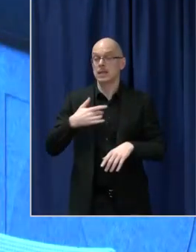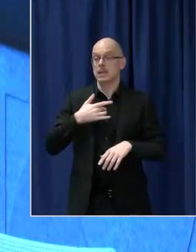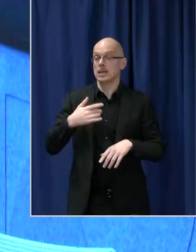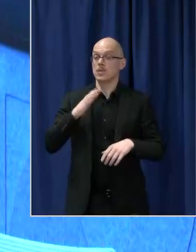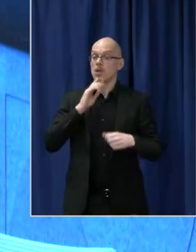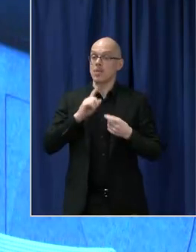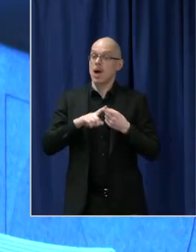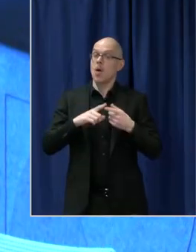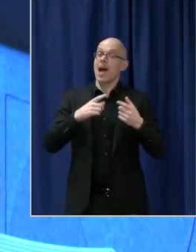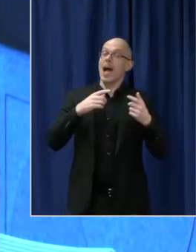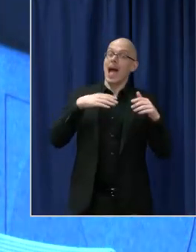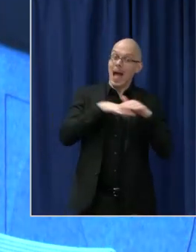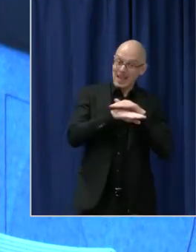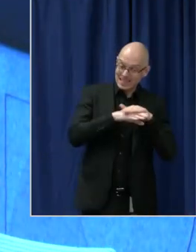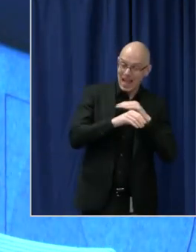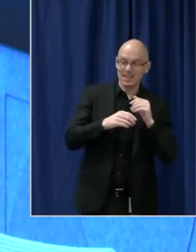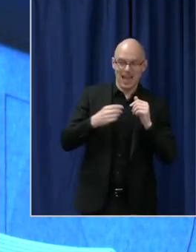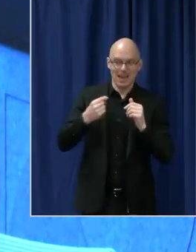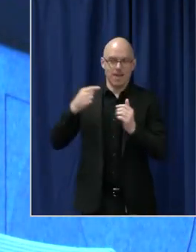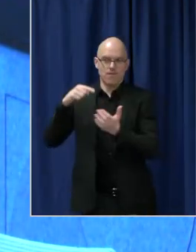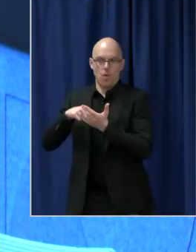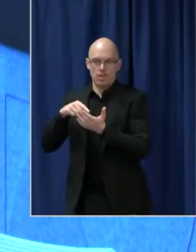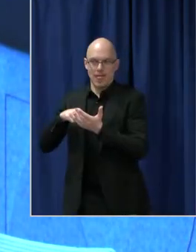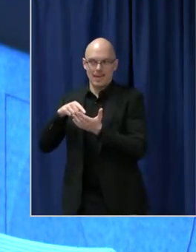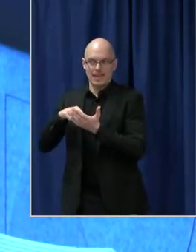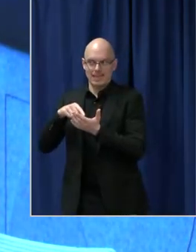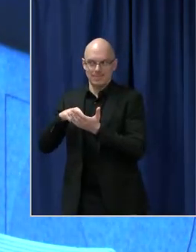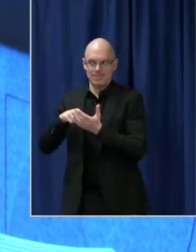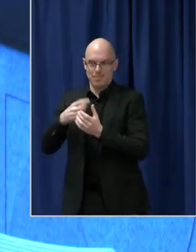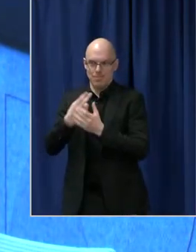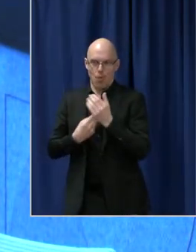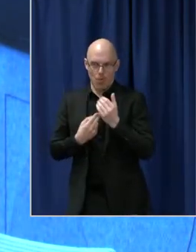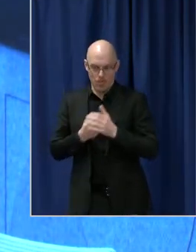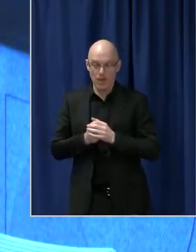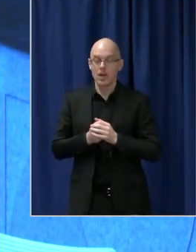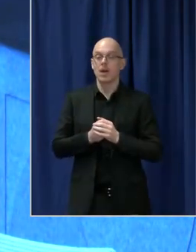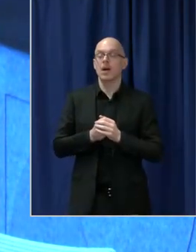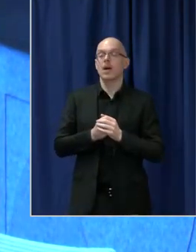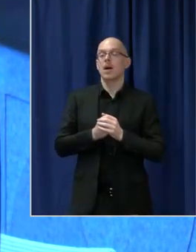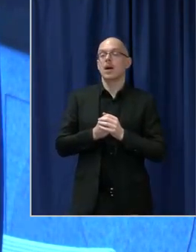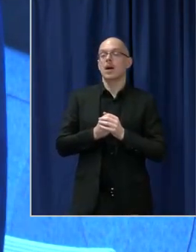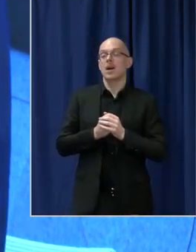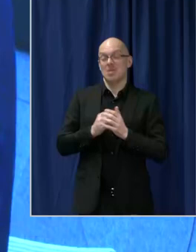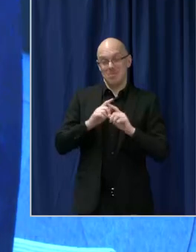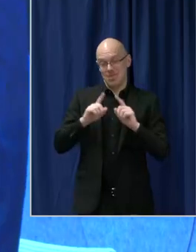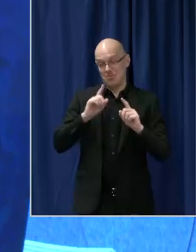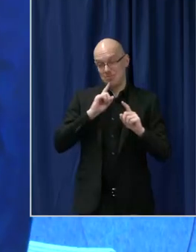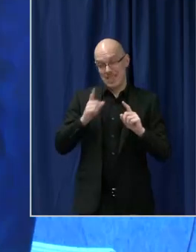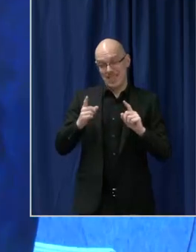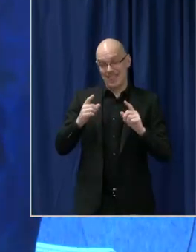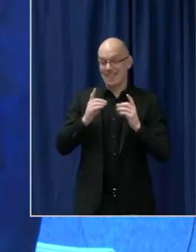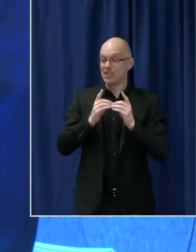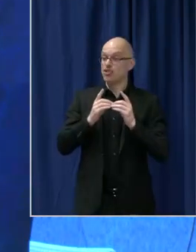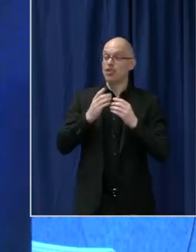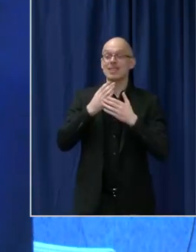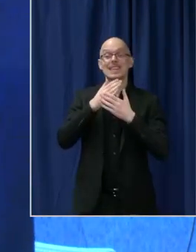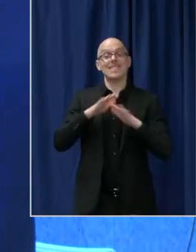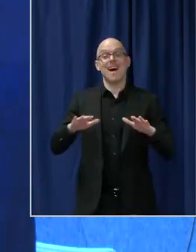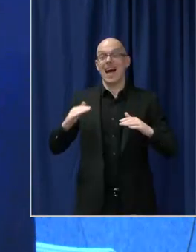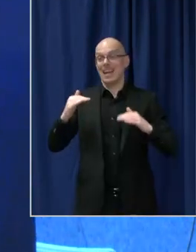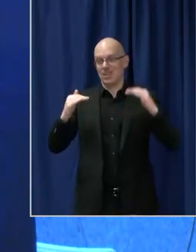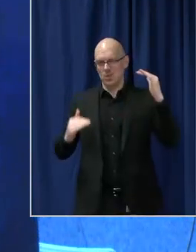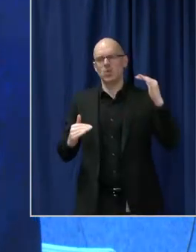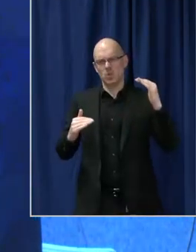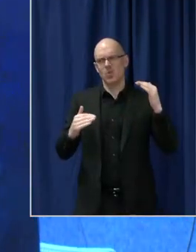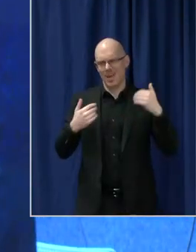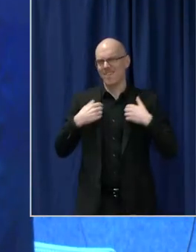affordability, but I think it's actually a problem and a challenge that is much more multifaceted than just that. And I think the work of